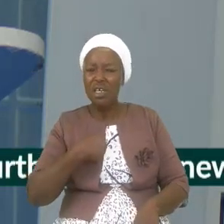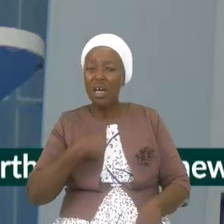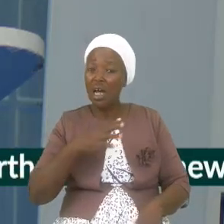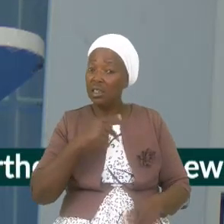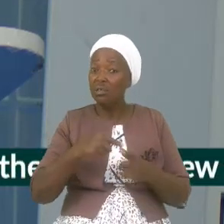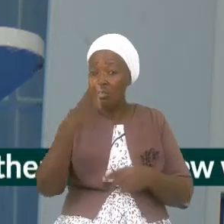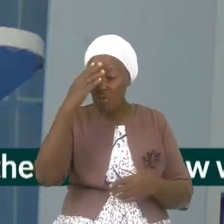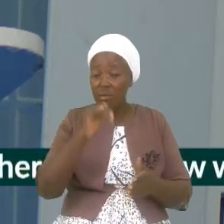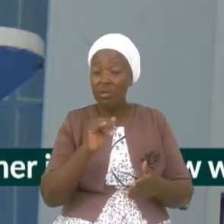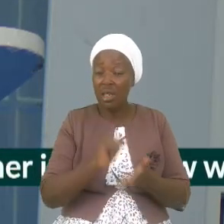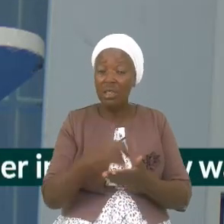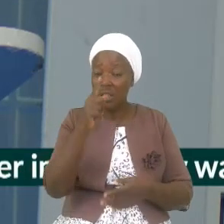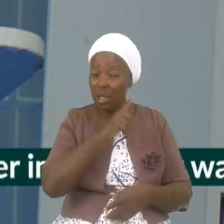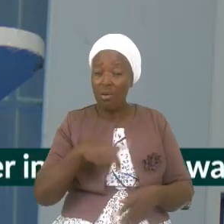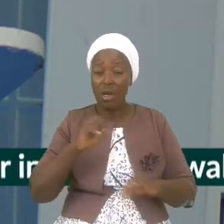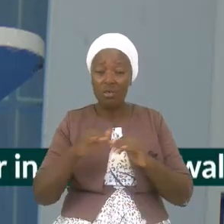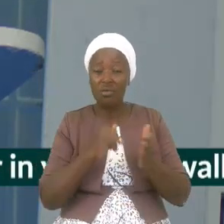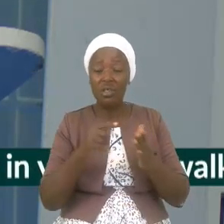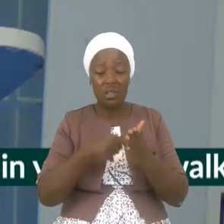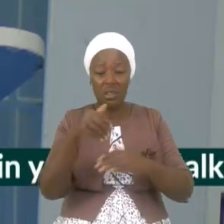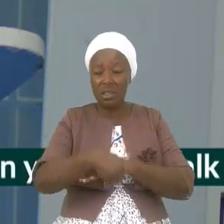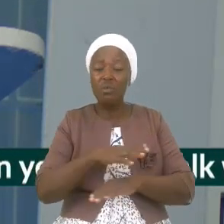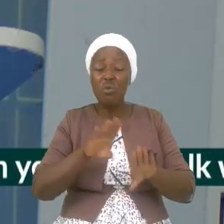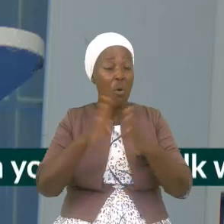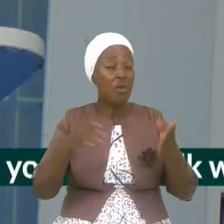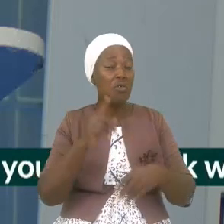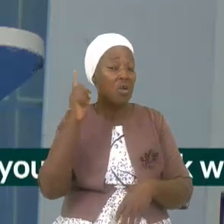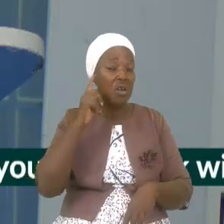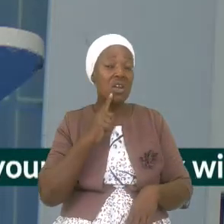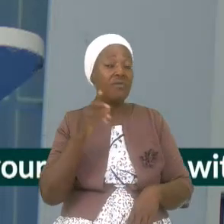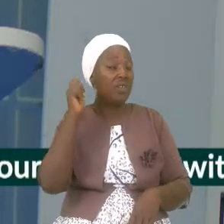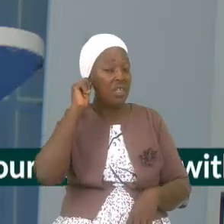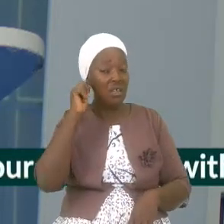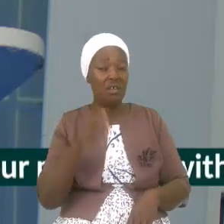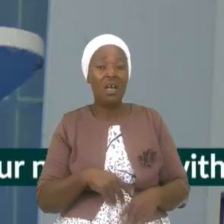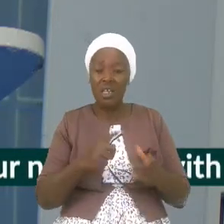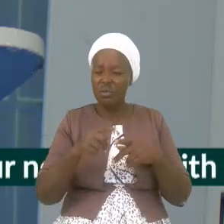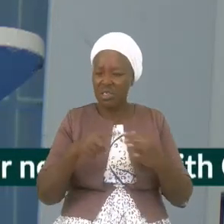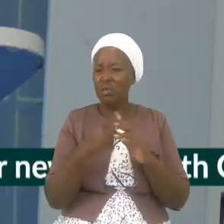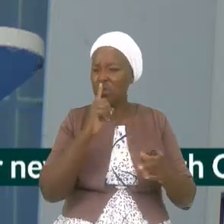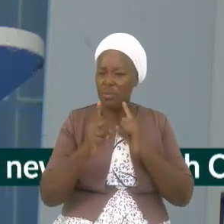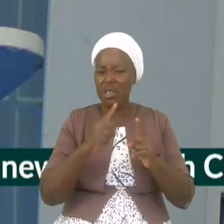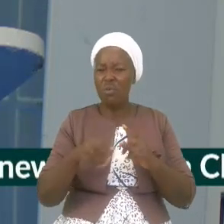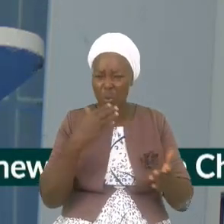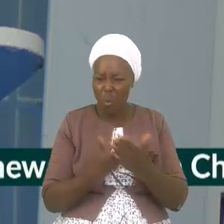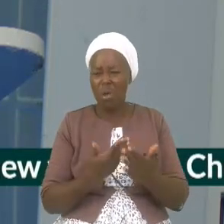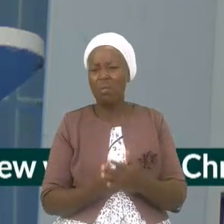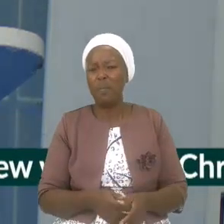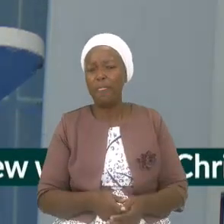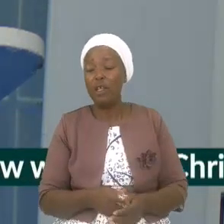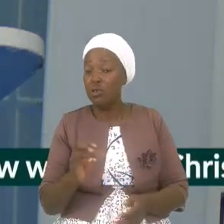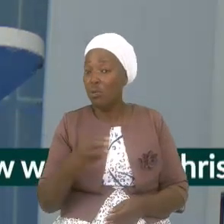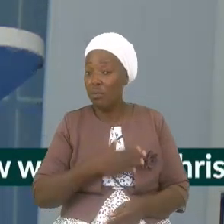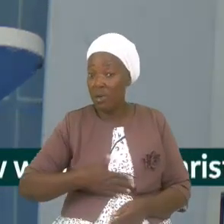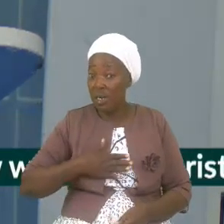Worthy of the salvation, and his servant was healed as well. Double blessing for you. Counselors,